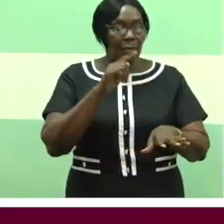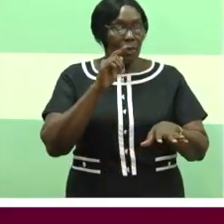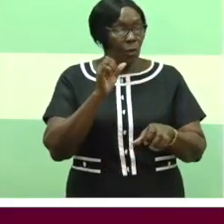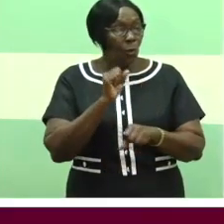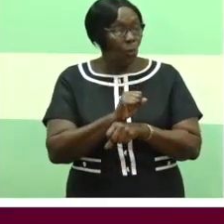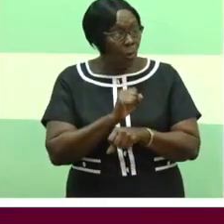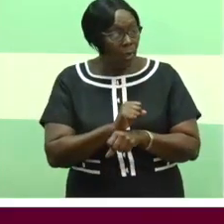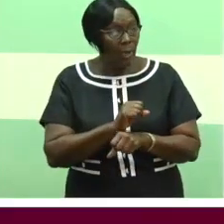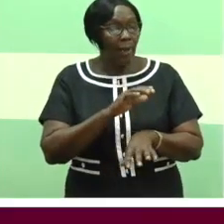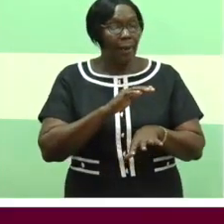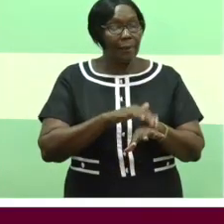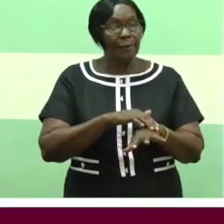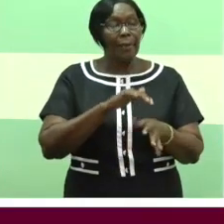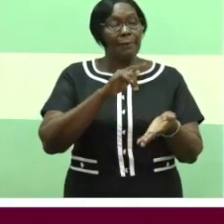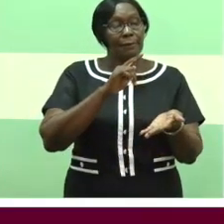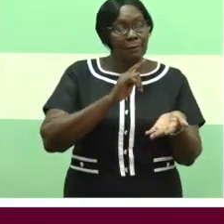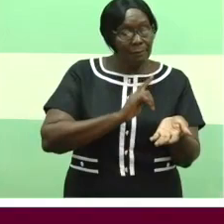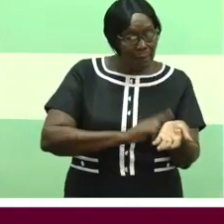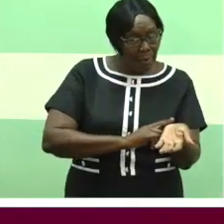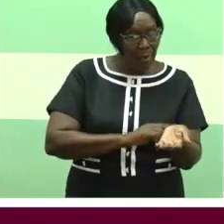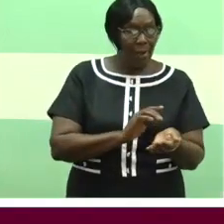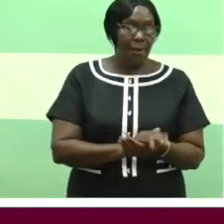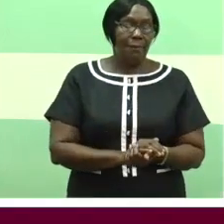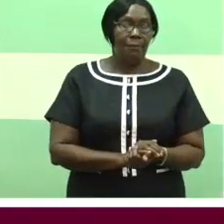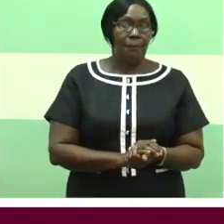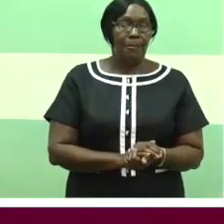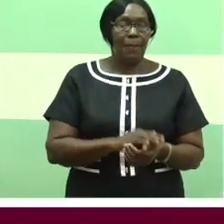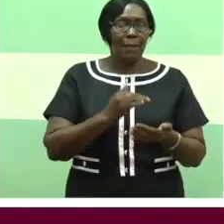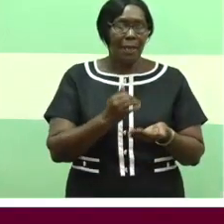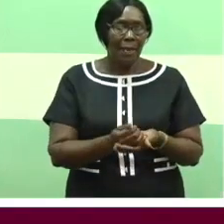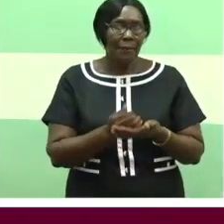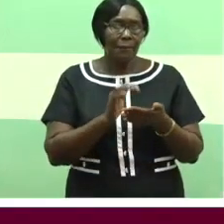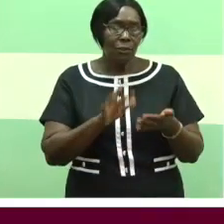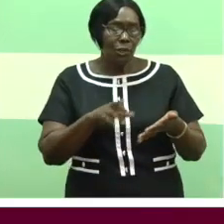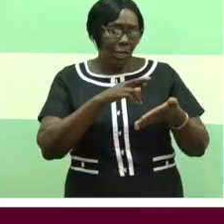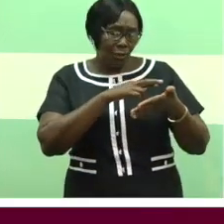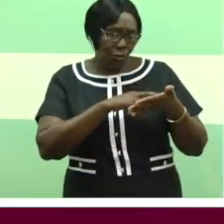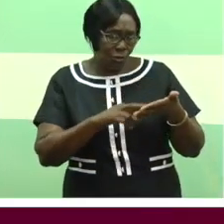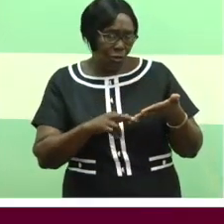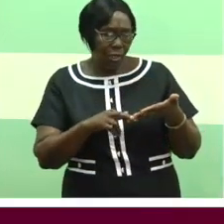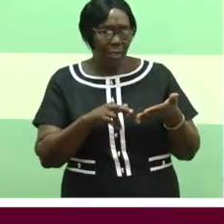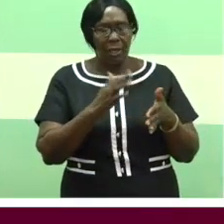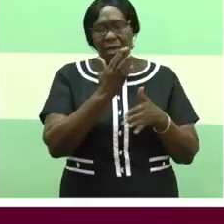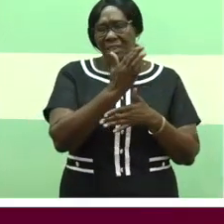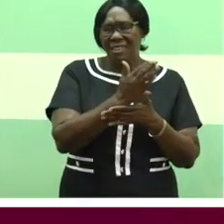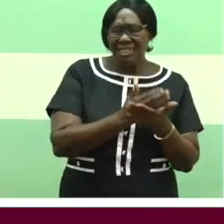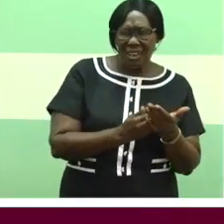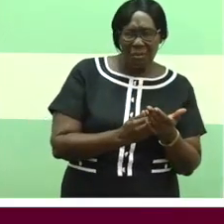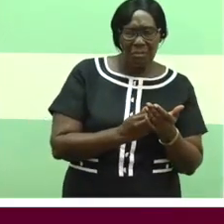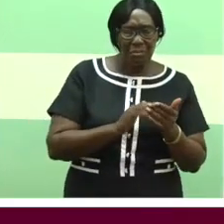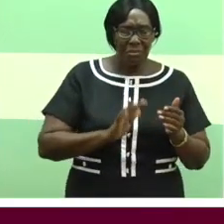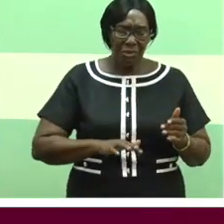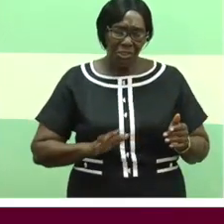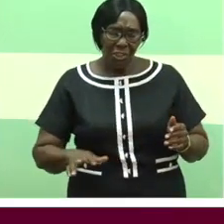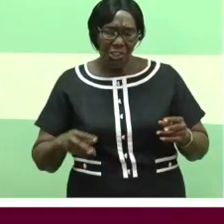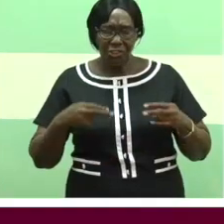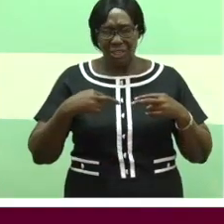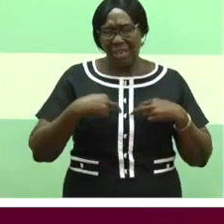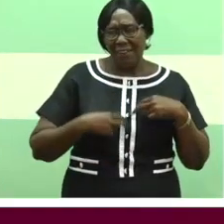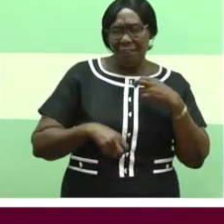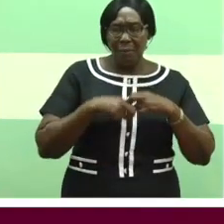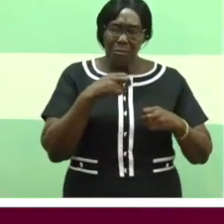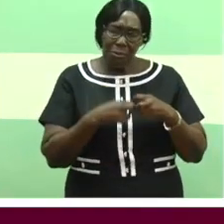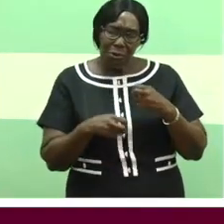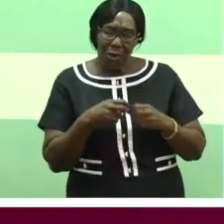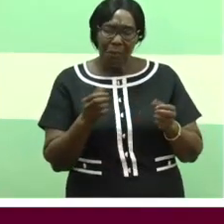time. Right? It also helps the child to read. So some students may have issues with reading or challenges.